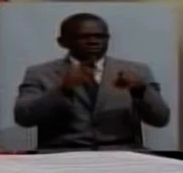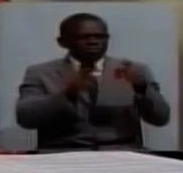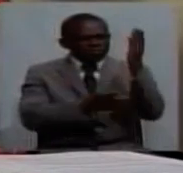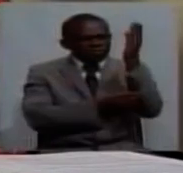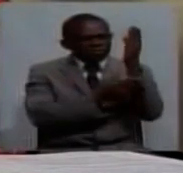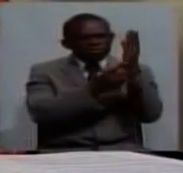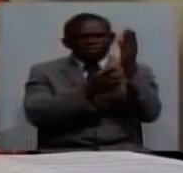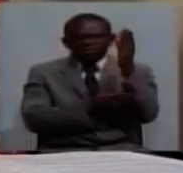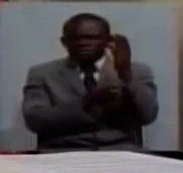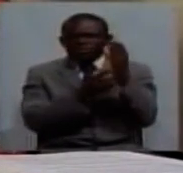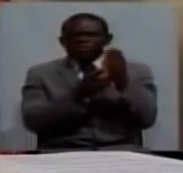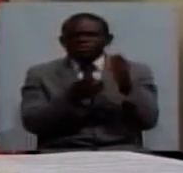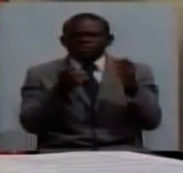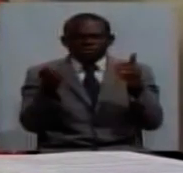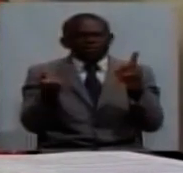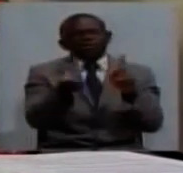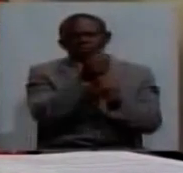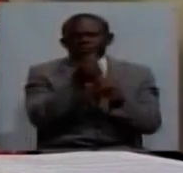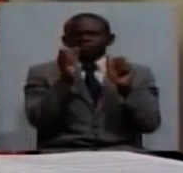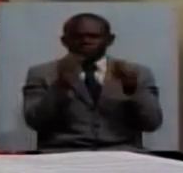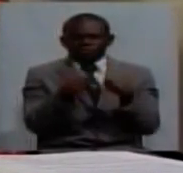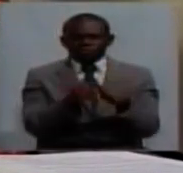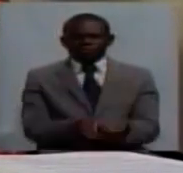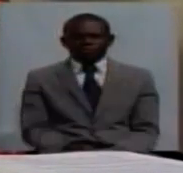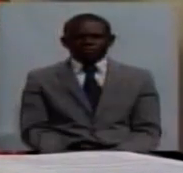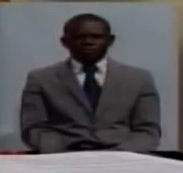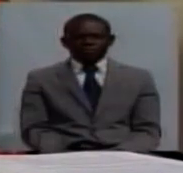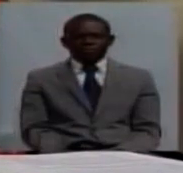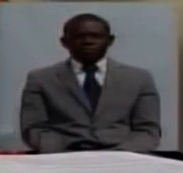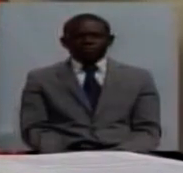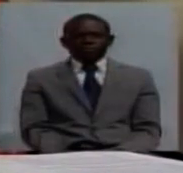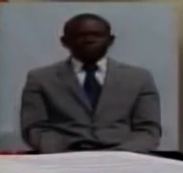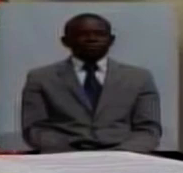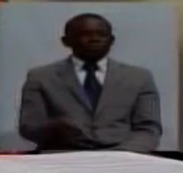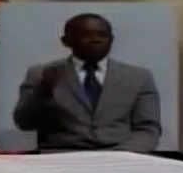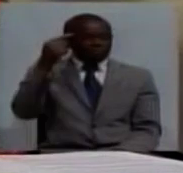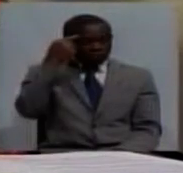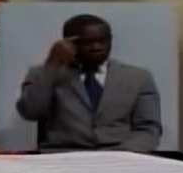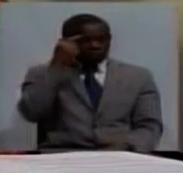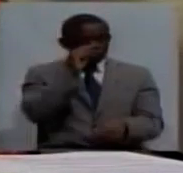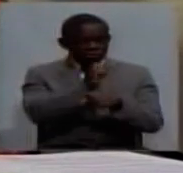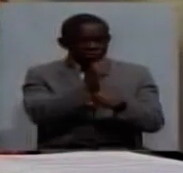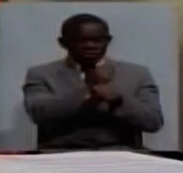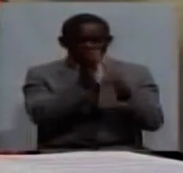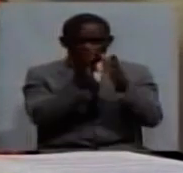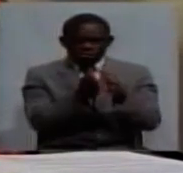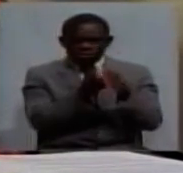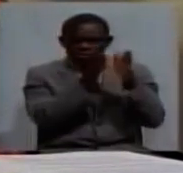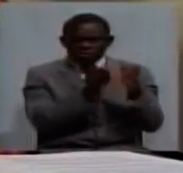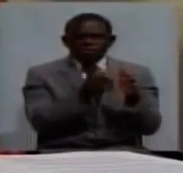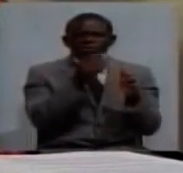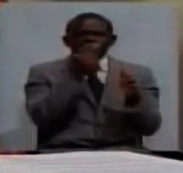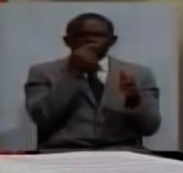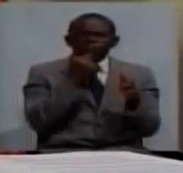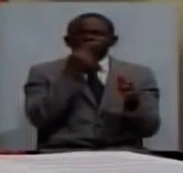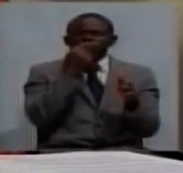us civil servants and government employees talking about this, one thing that we have taken the trouble to do is engage as many stakeholders